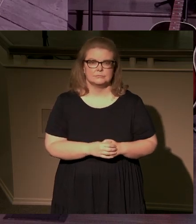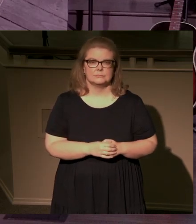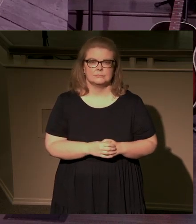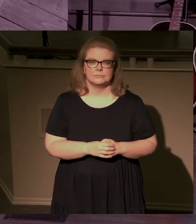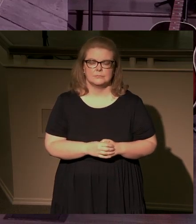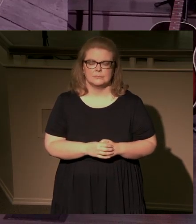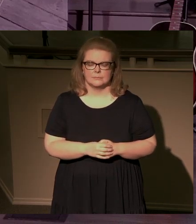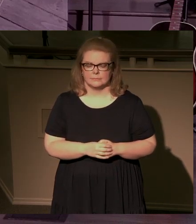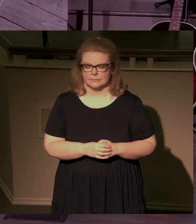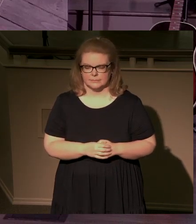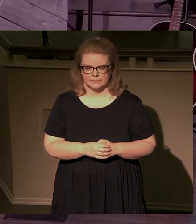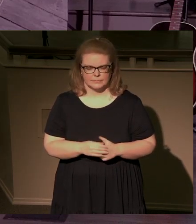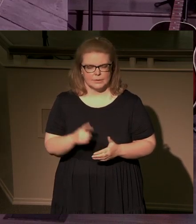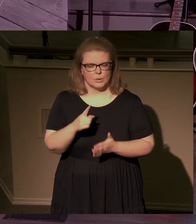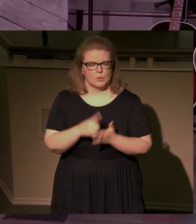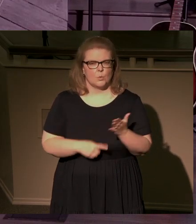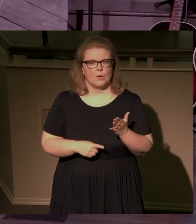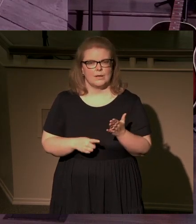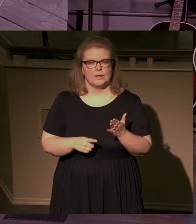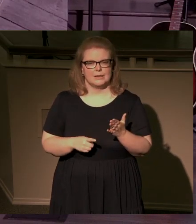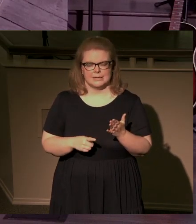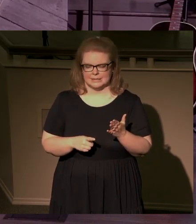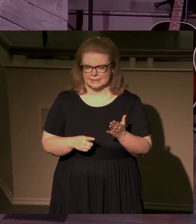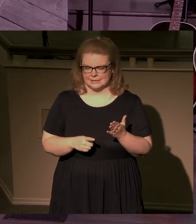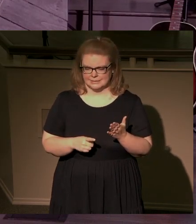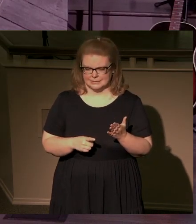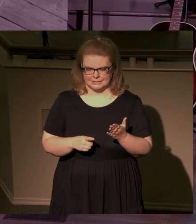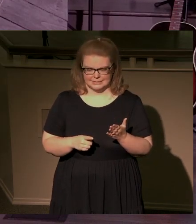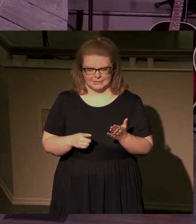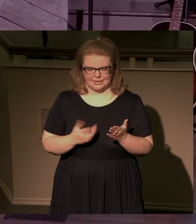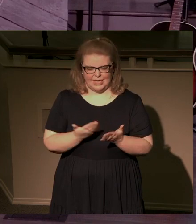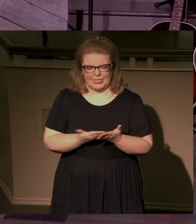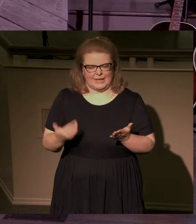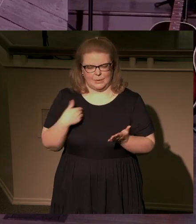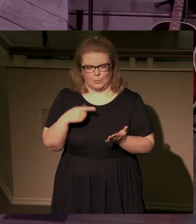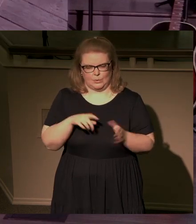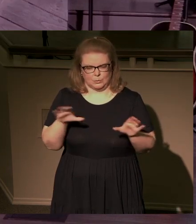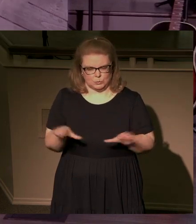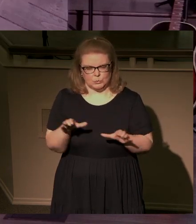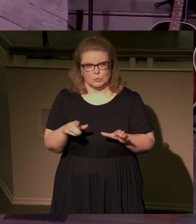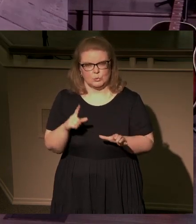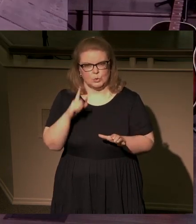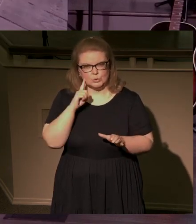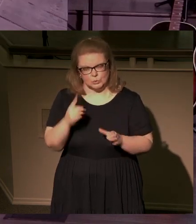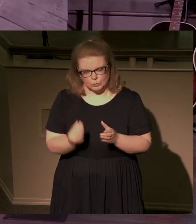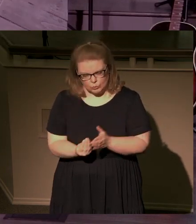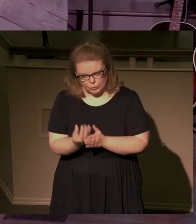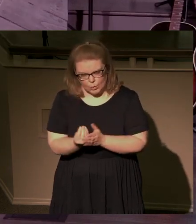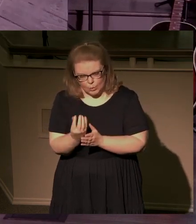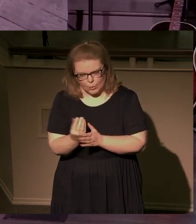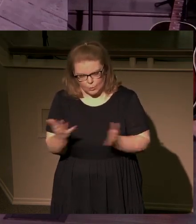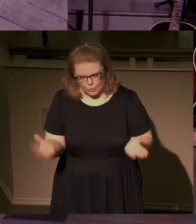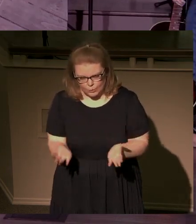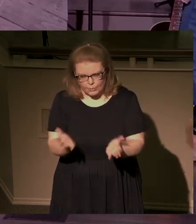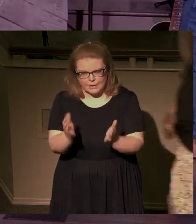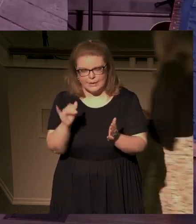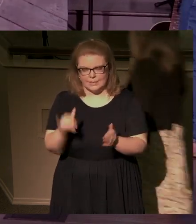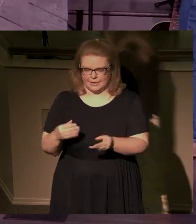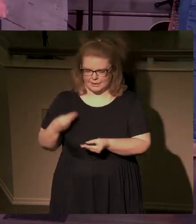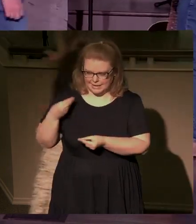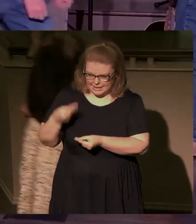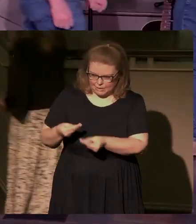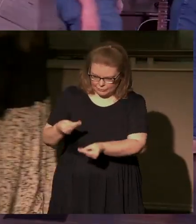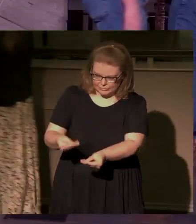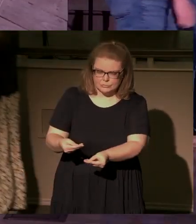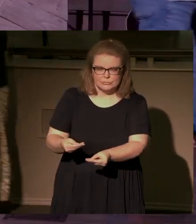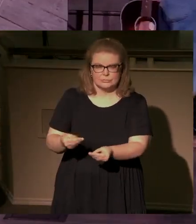What's the thing we need to do to cultivate that heritage in our home,